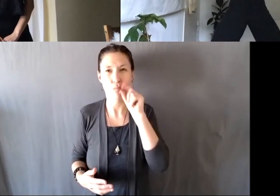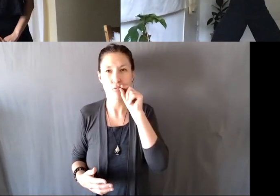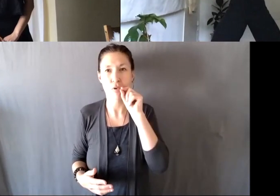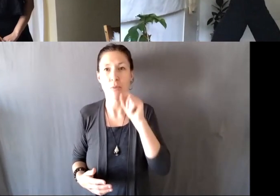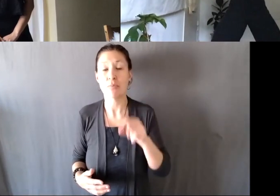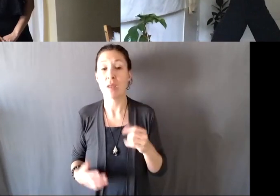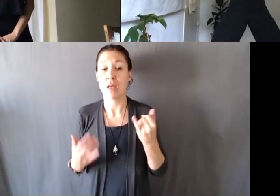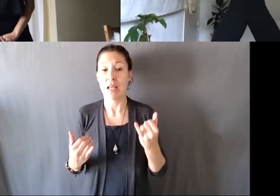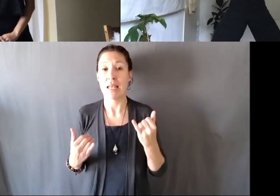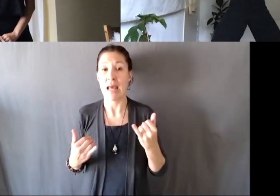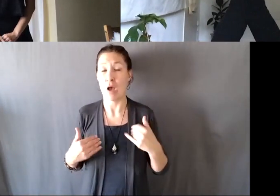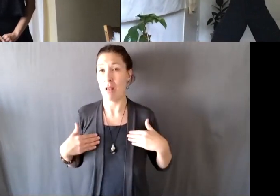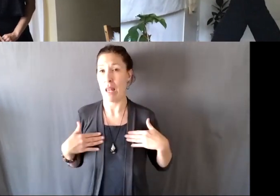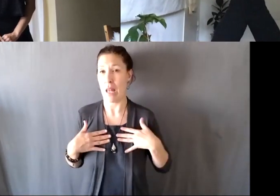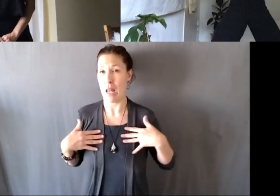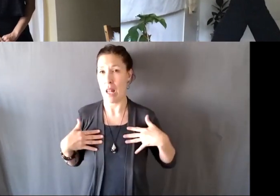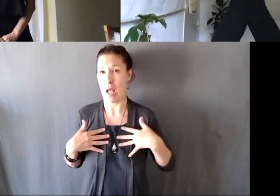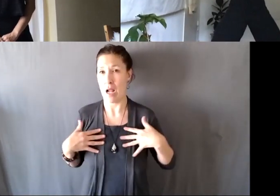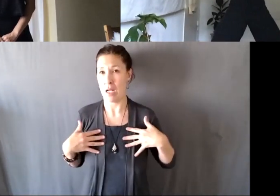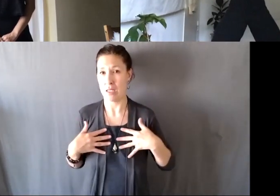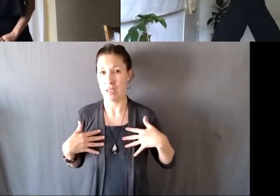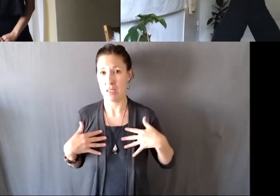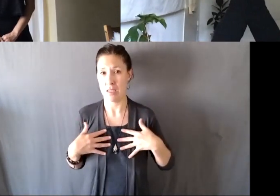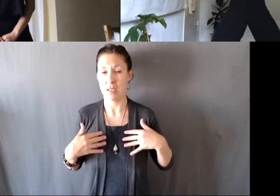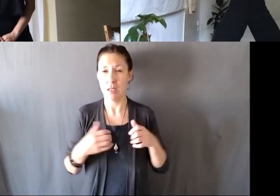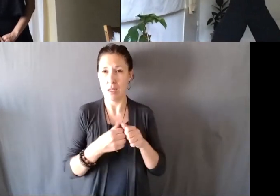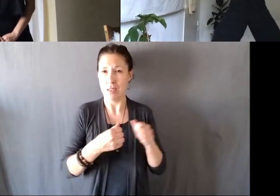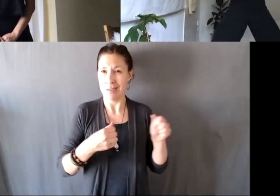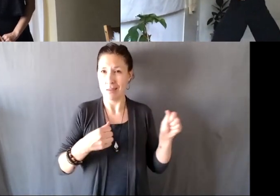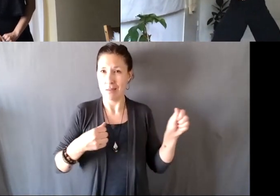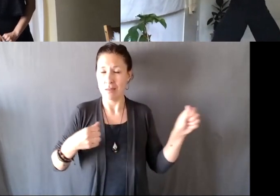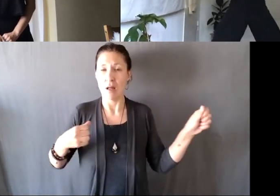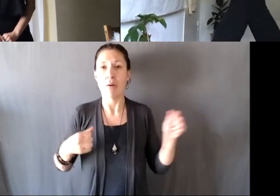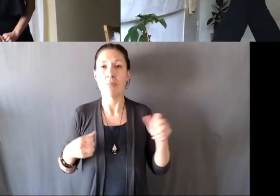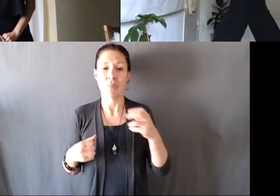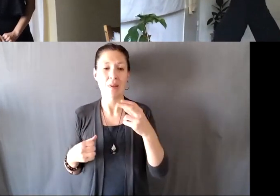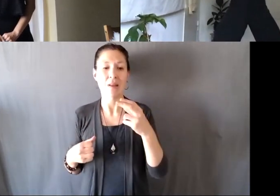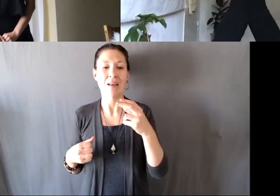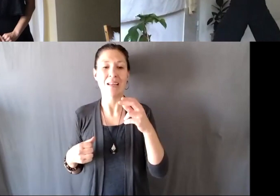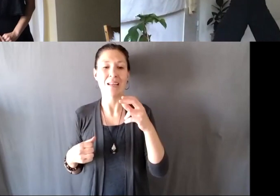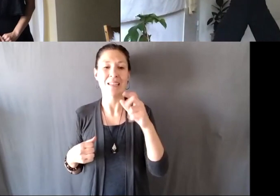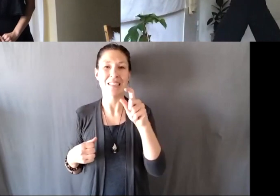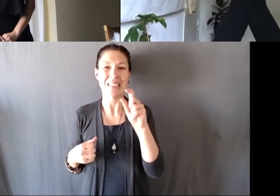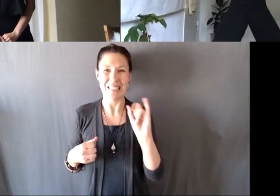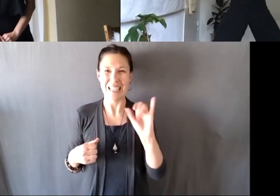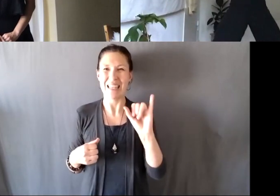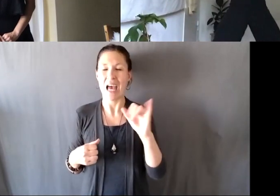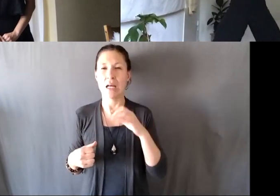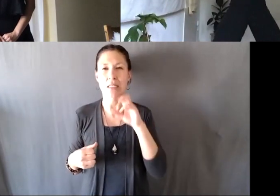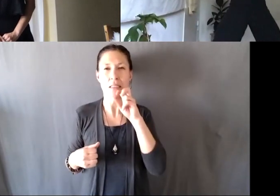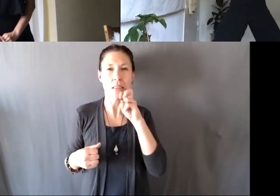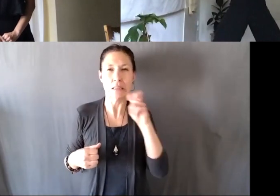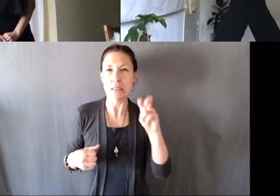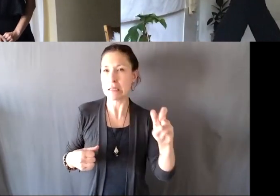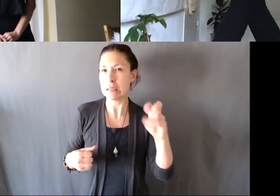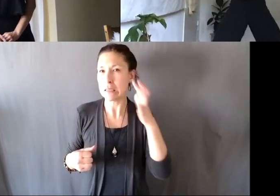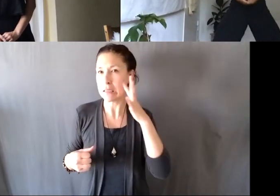while we hiss, really pressing the air through the teeth to release the grief of the